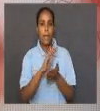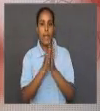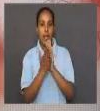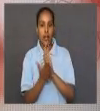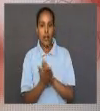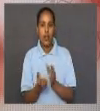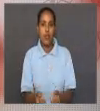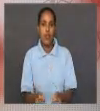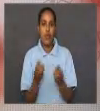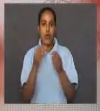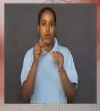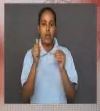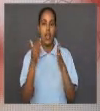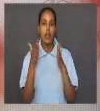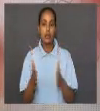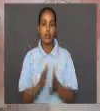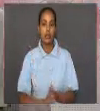becomes more dilute.